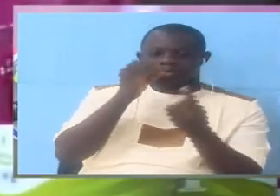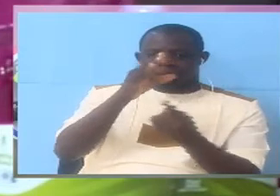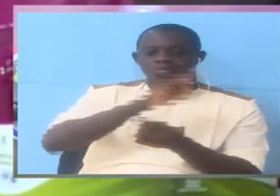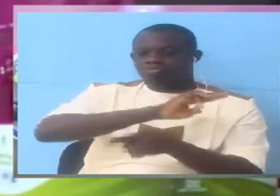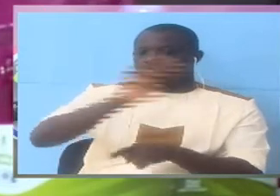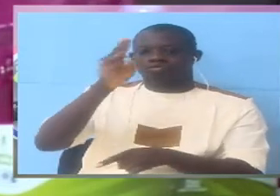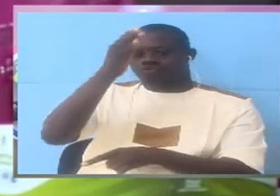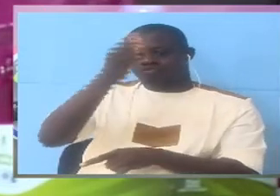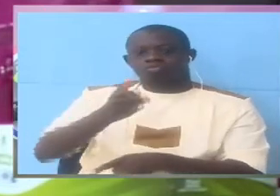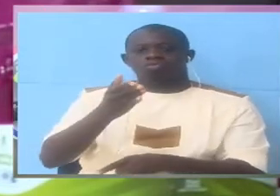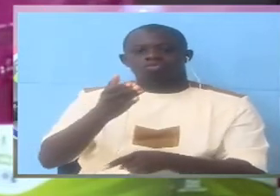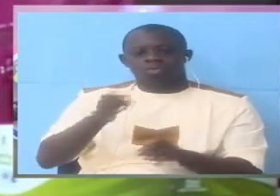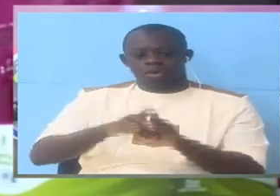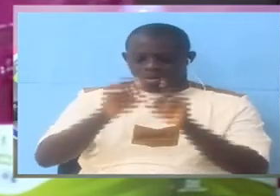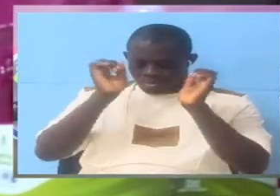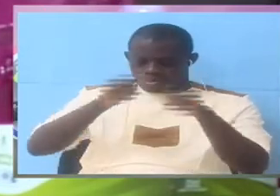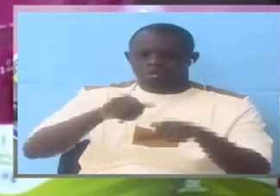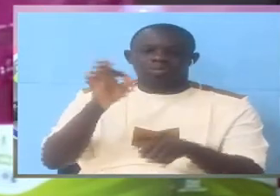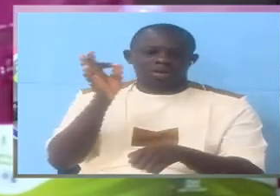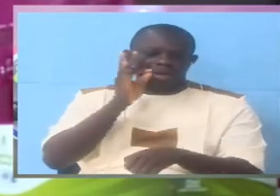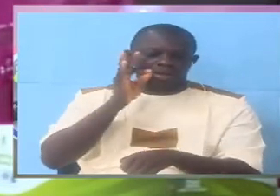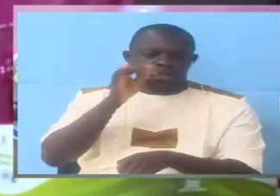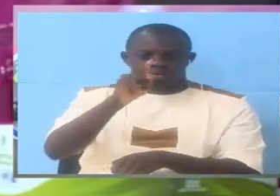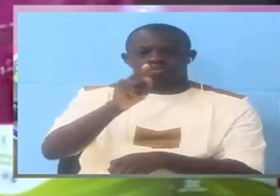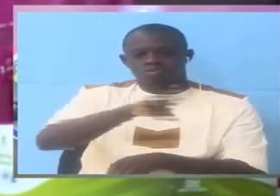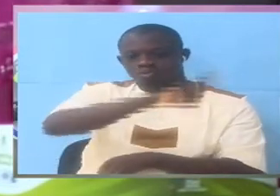true. I can answer that.